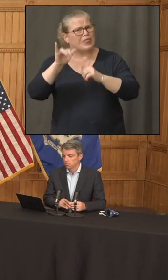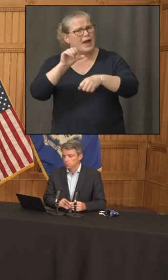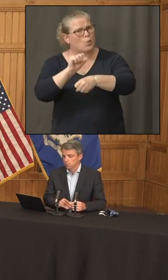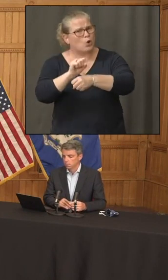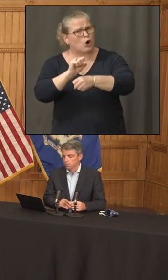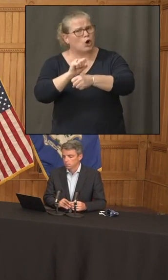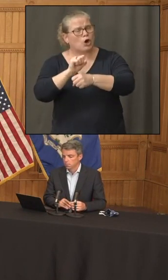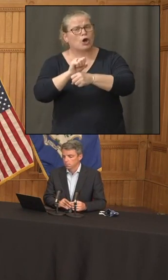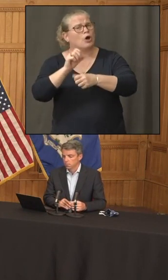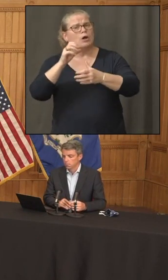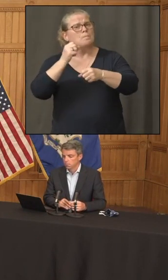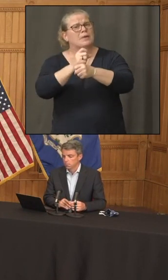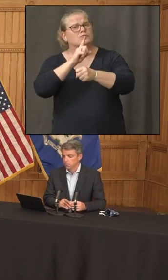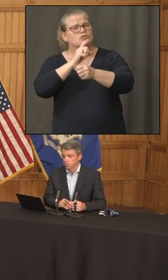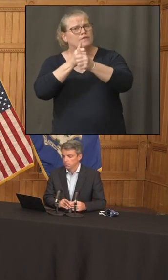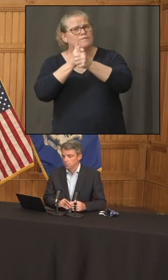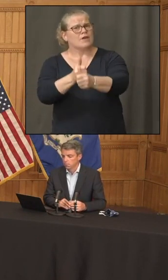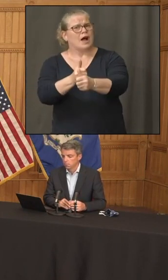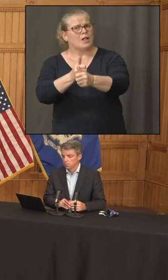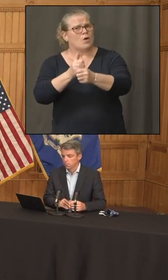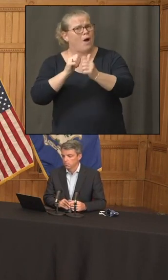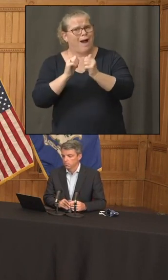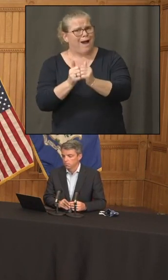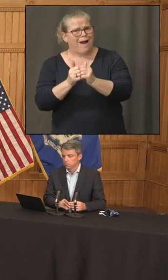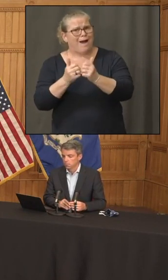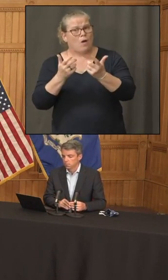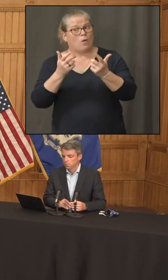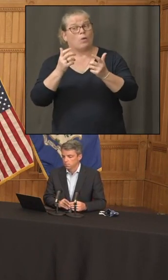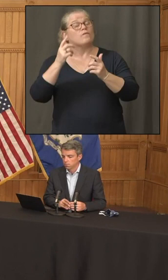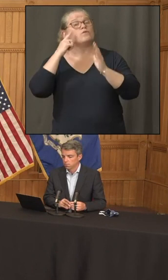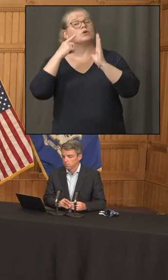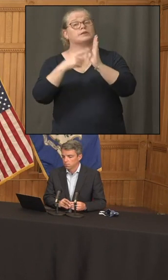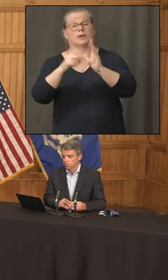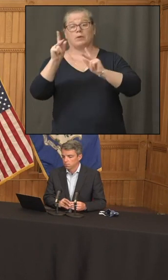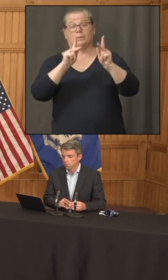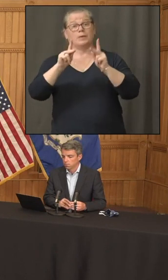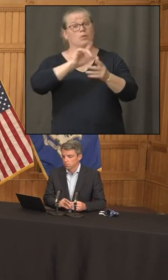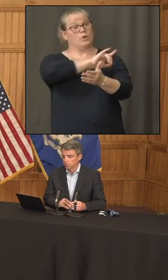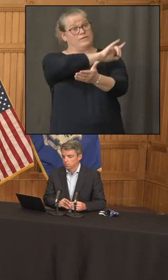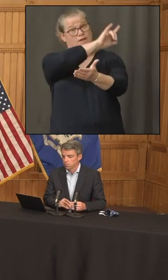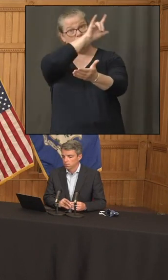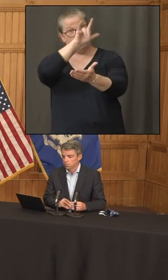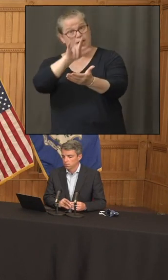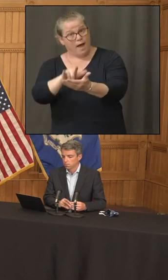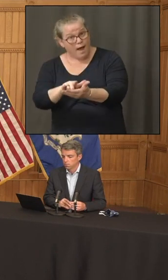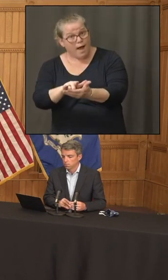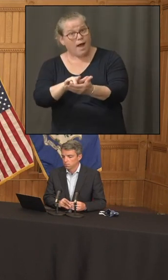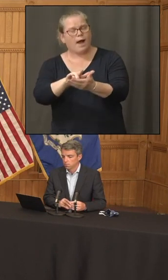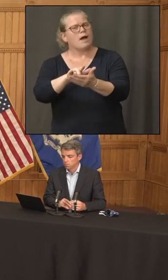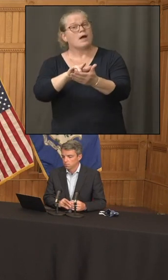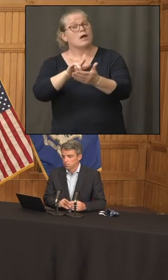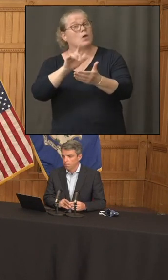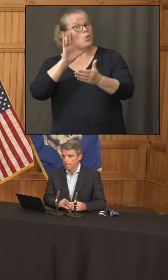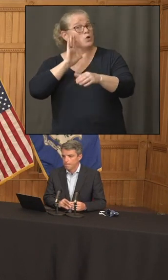they land at Bradley, when they drive into the state from 95? Like, what are you